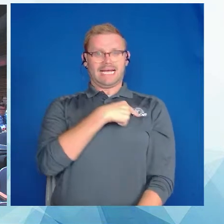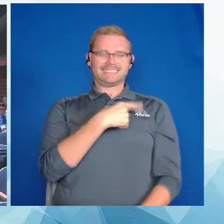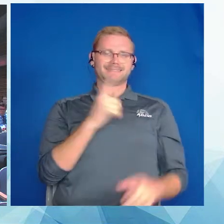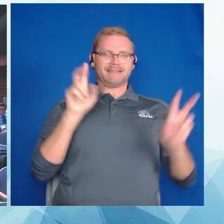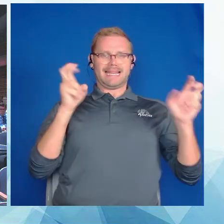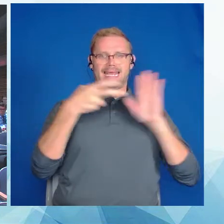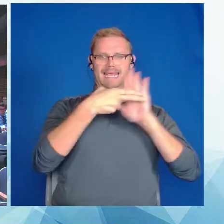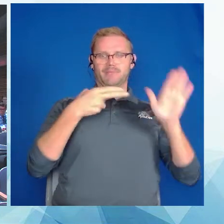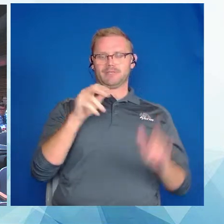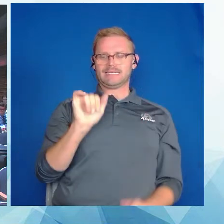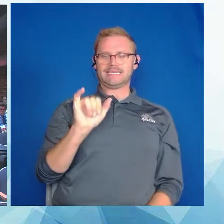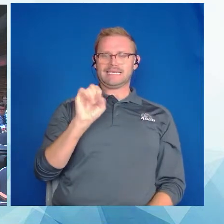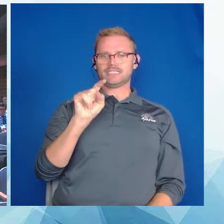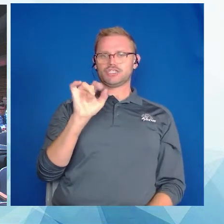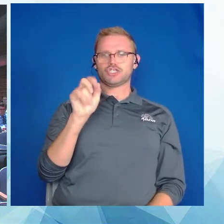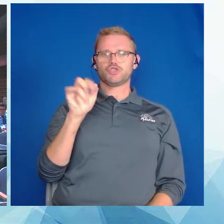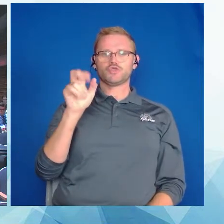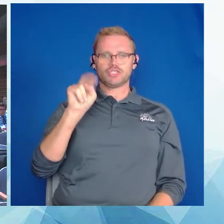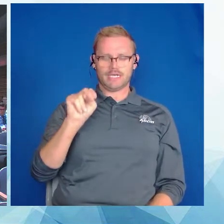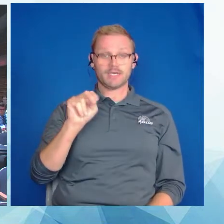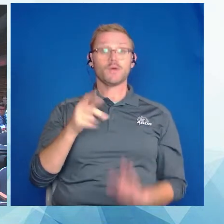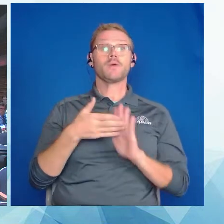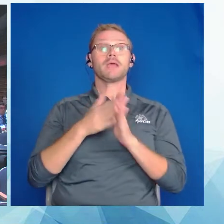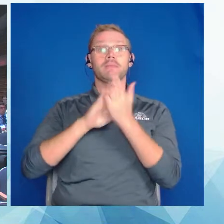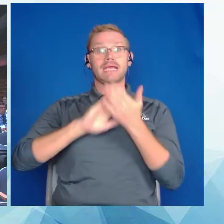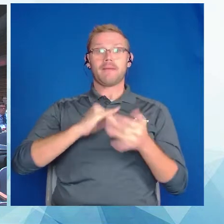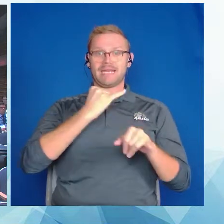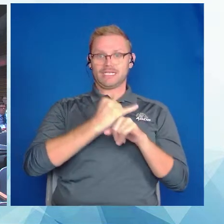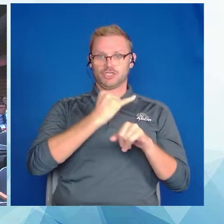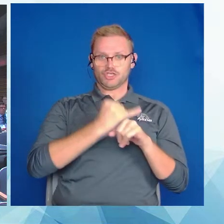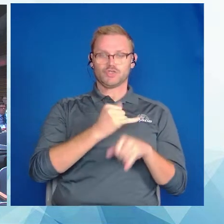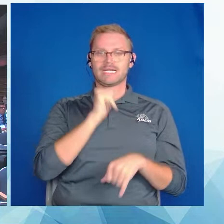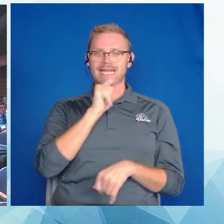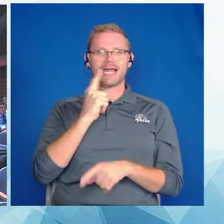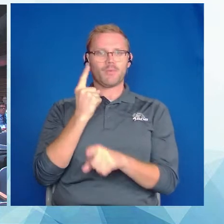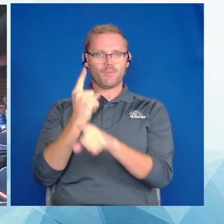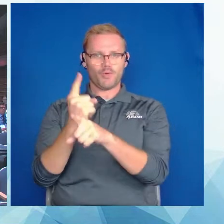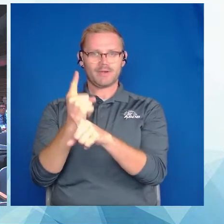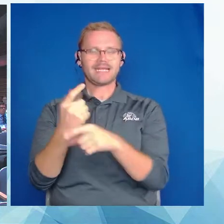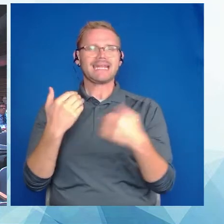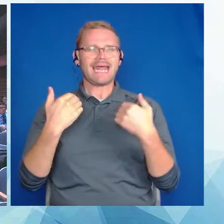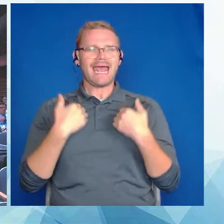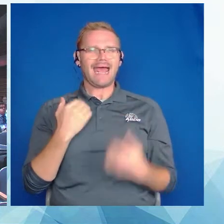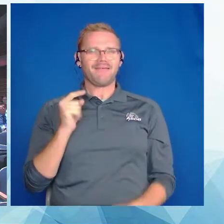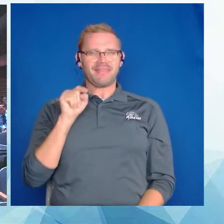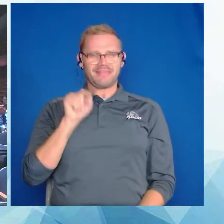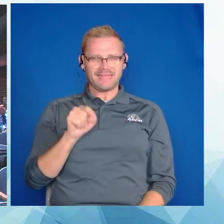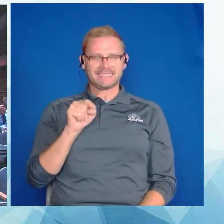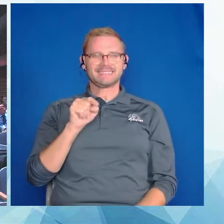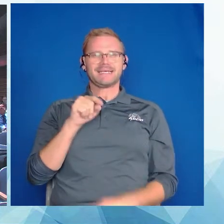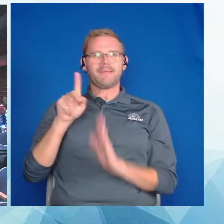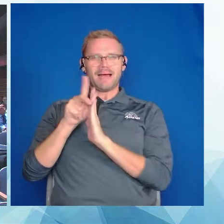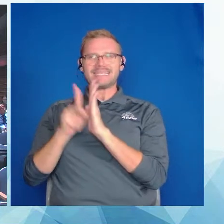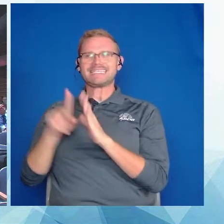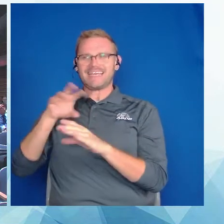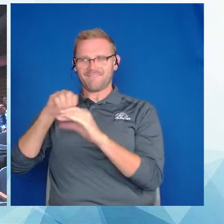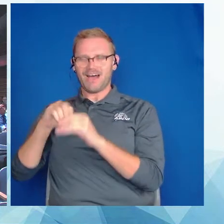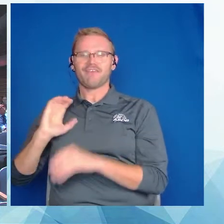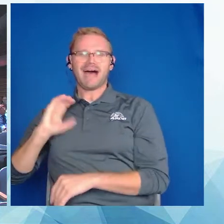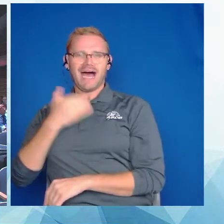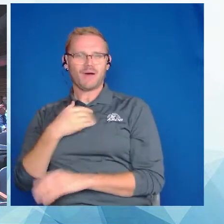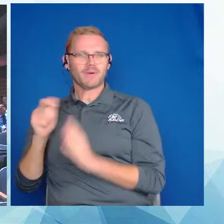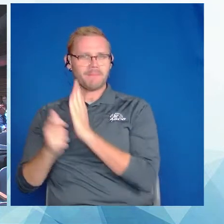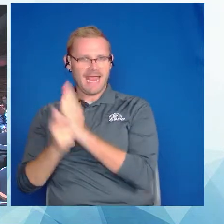institution. And when we became an institution, it was not appropriate for us to have this policy in our manual anymore, so it was